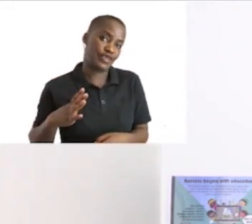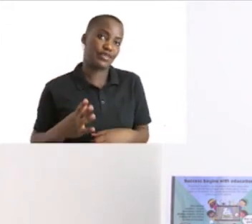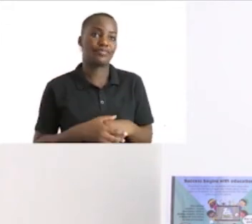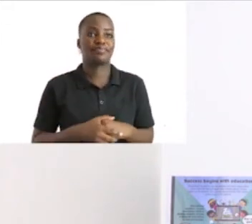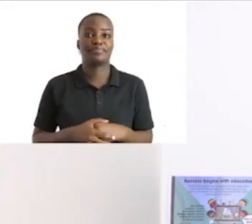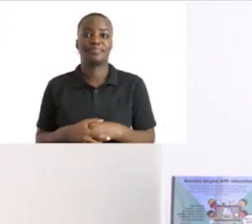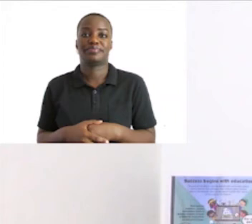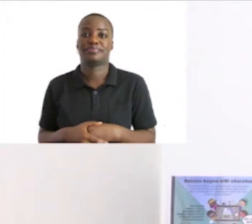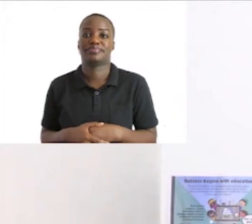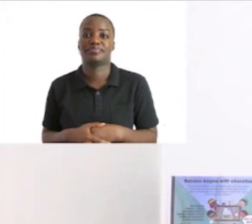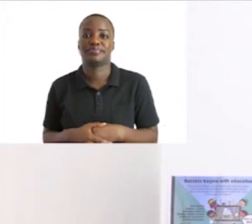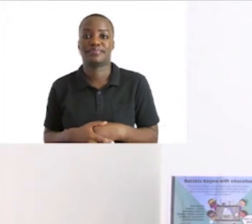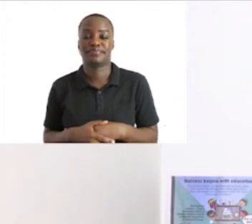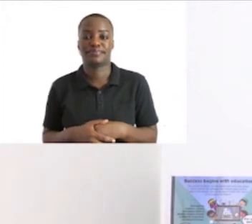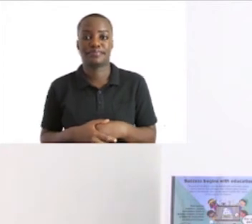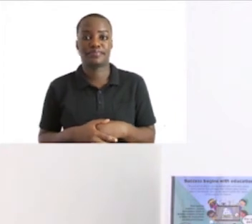45.